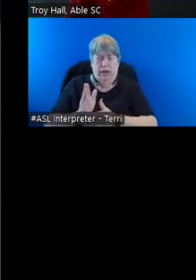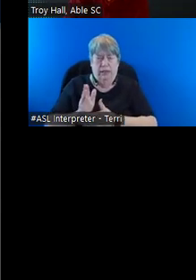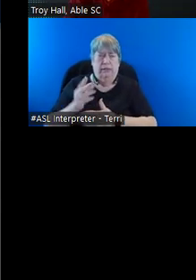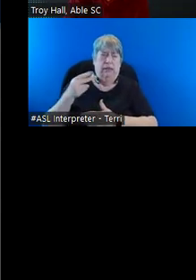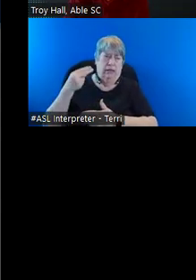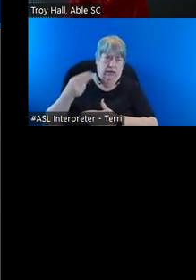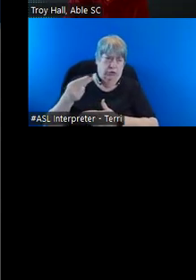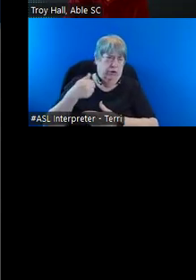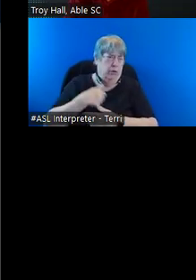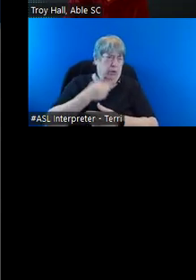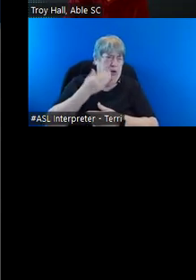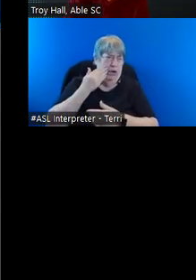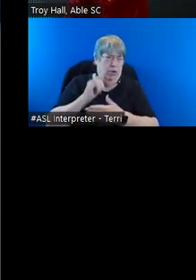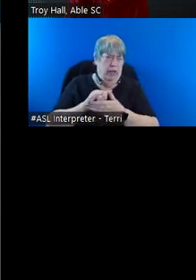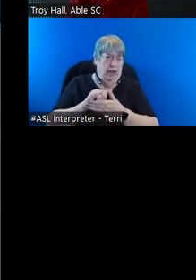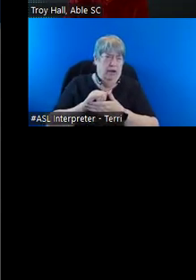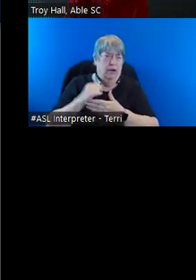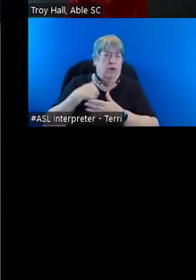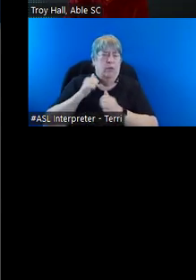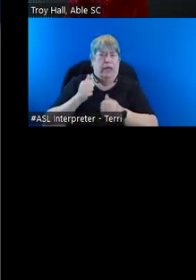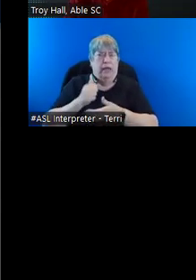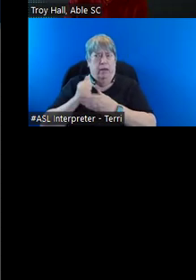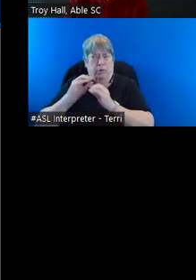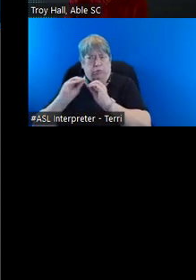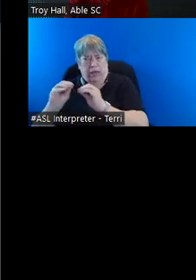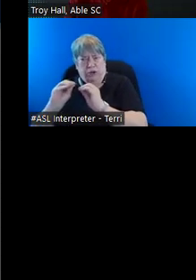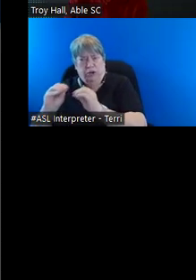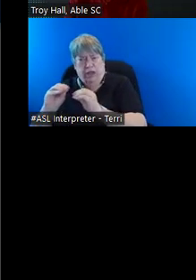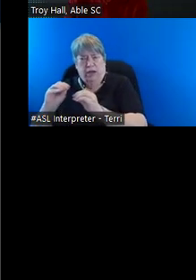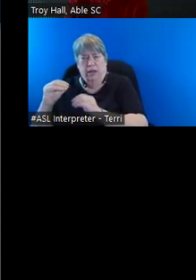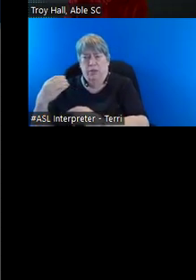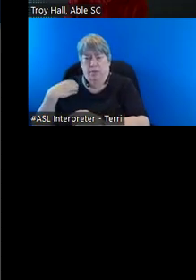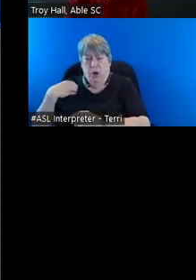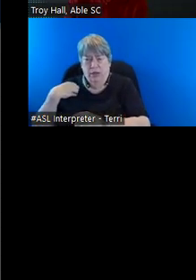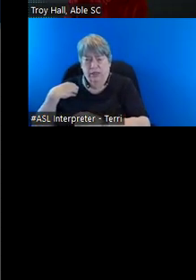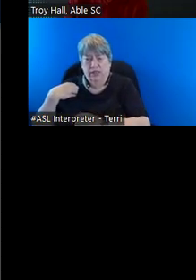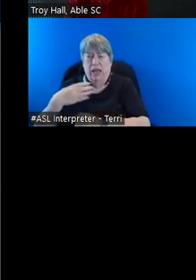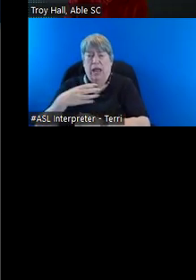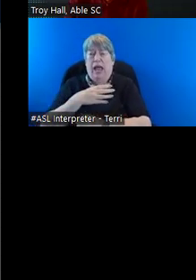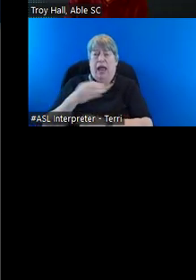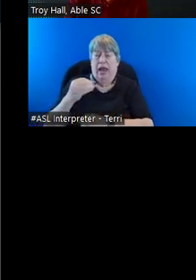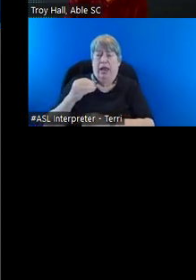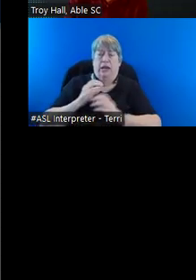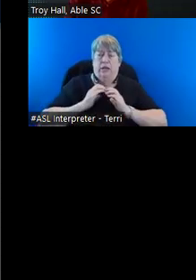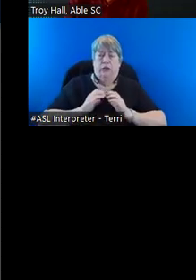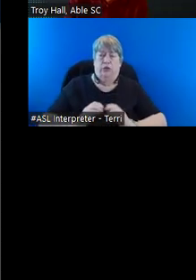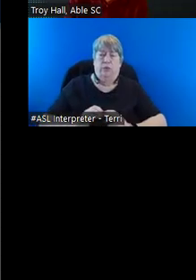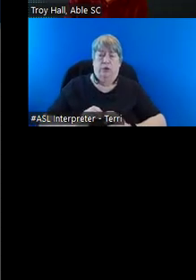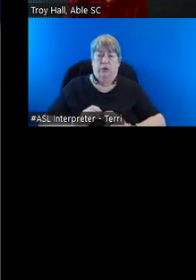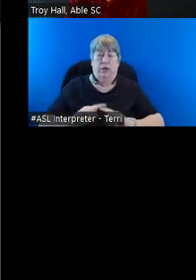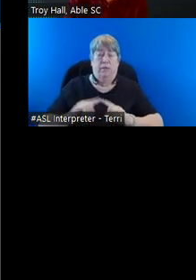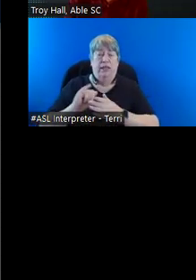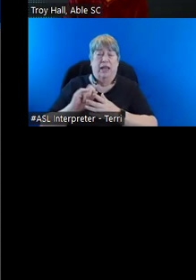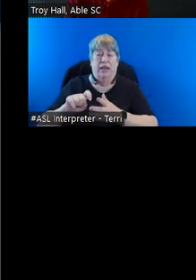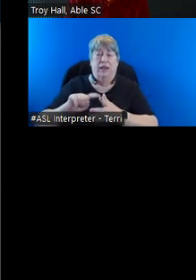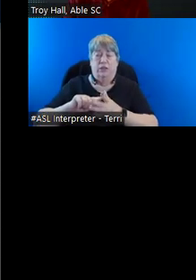we're able to help educate employers and consumers on what their rights are, and that starts early, that starts